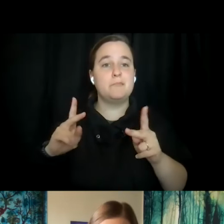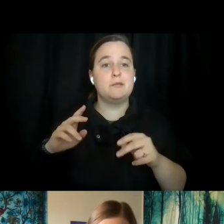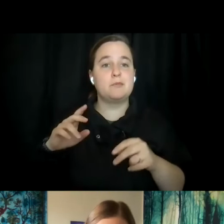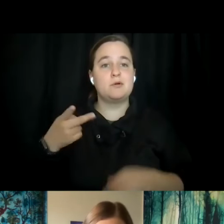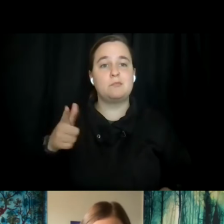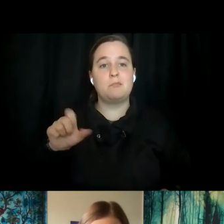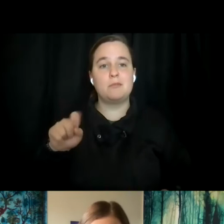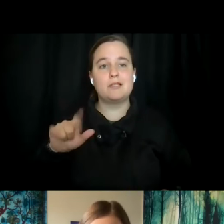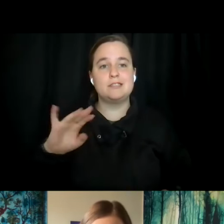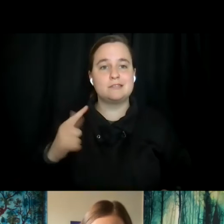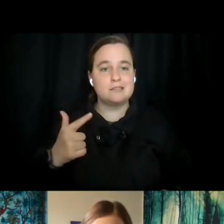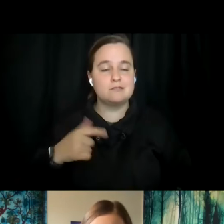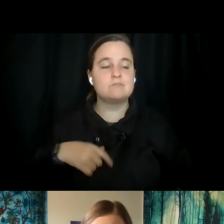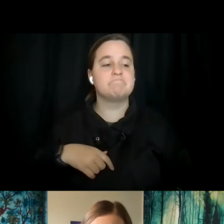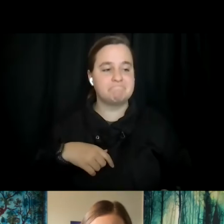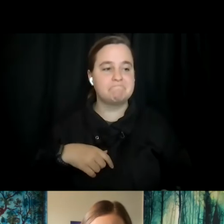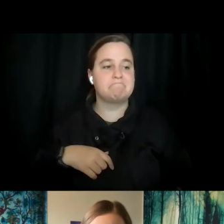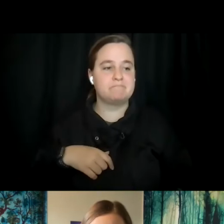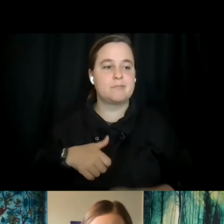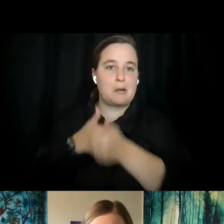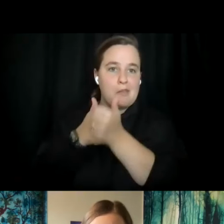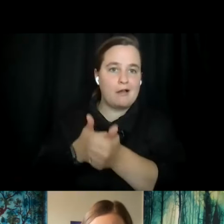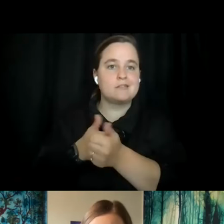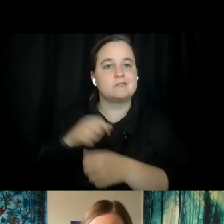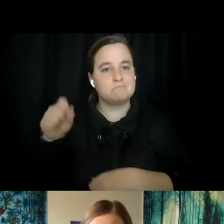for synonyms here. So,